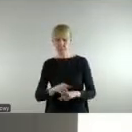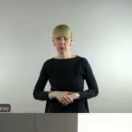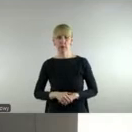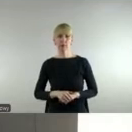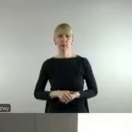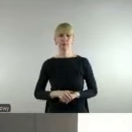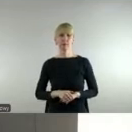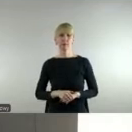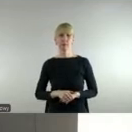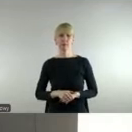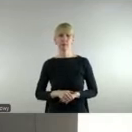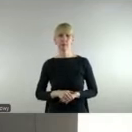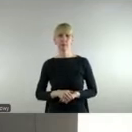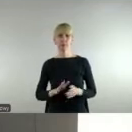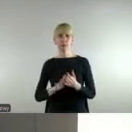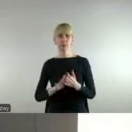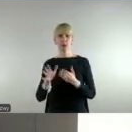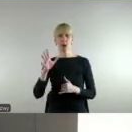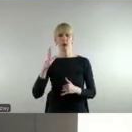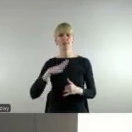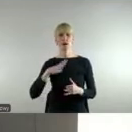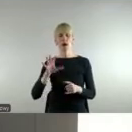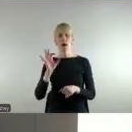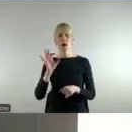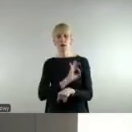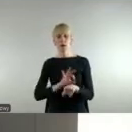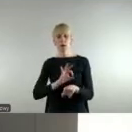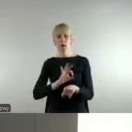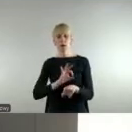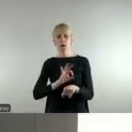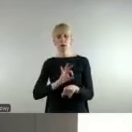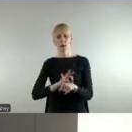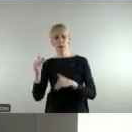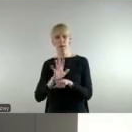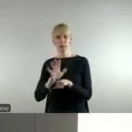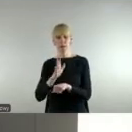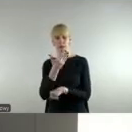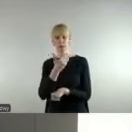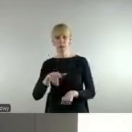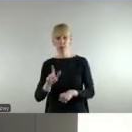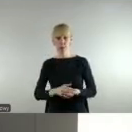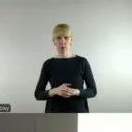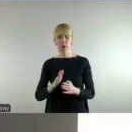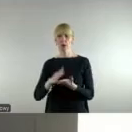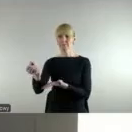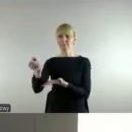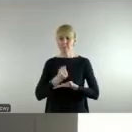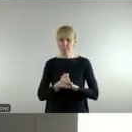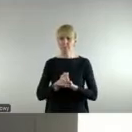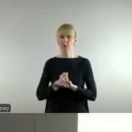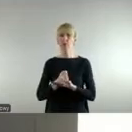we decided that we need tanks for potable water. The entire worth of the project, 15 million Polish